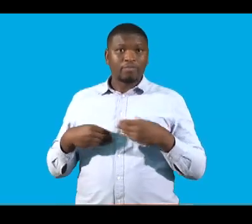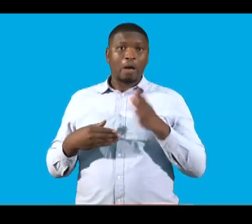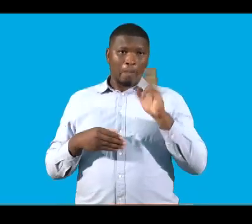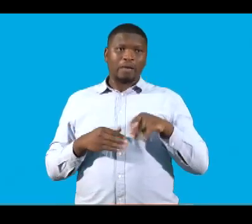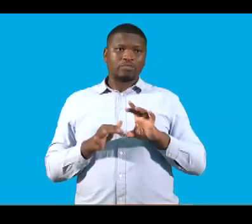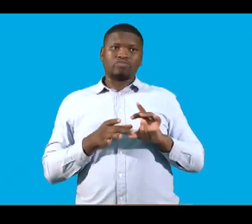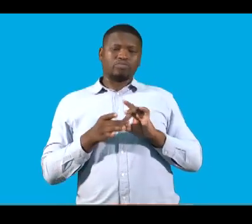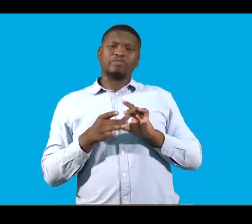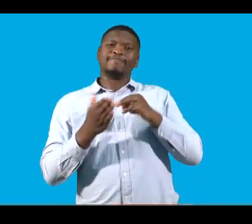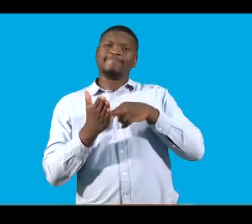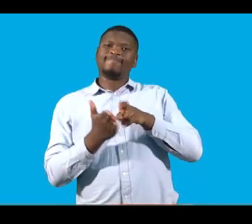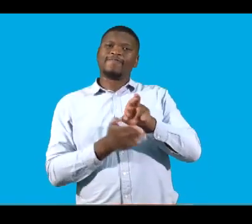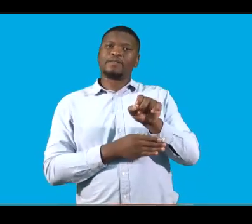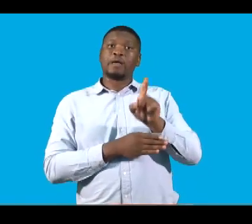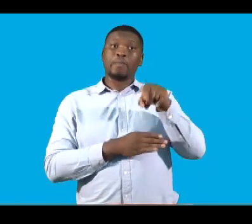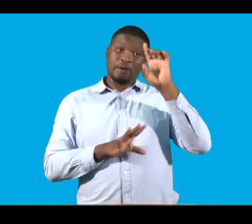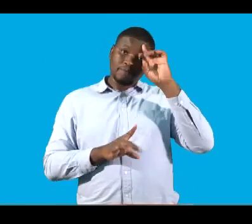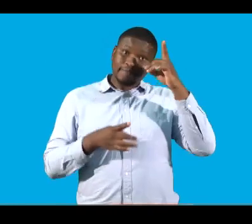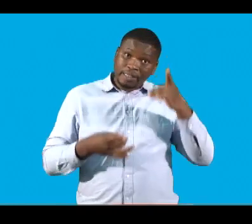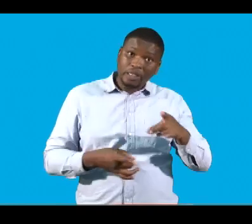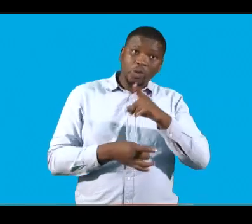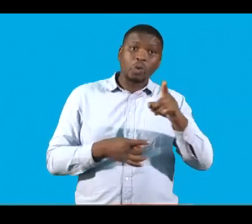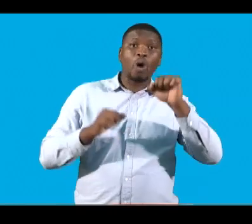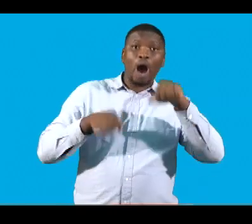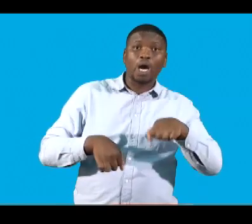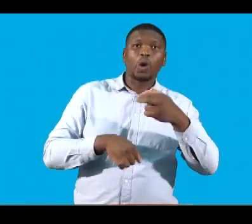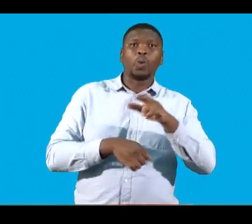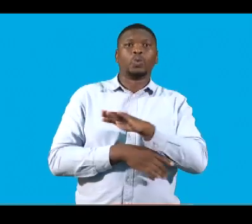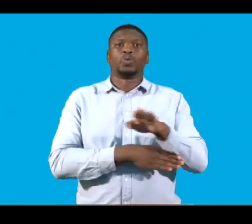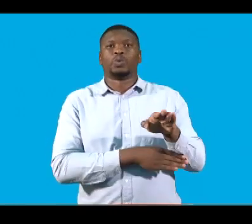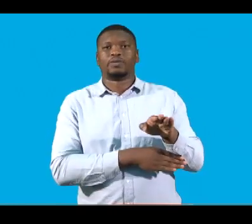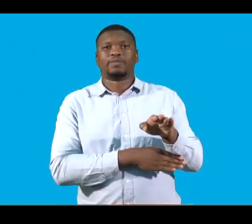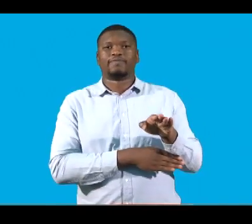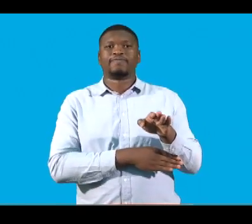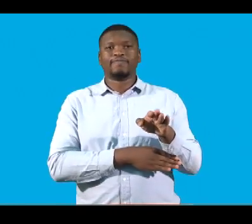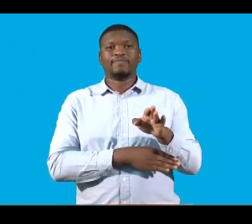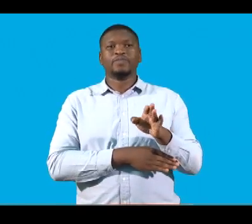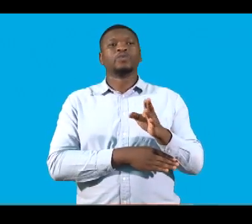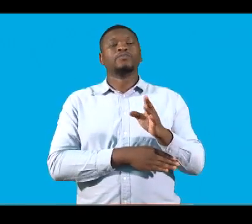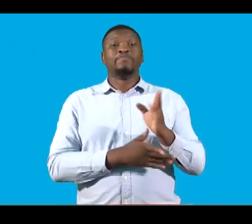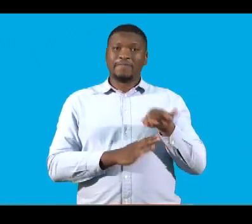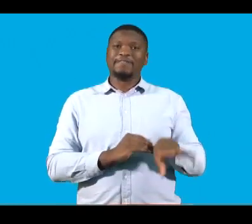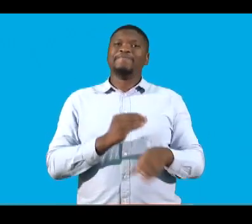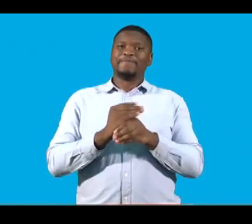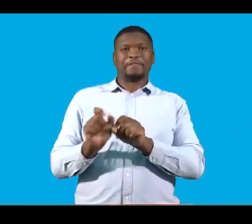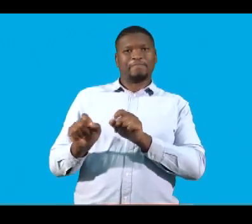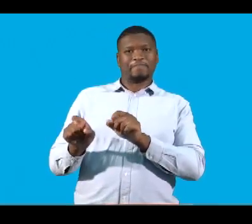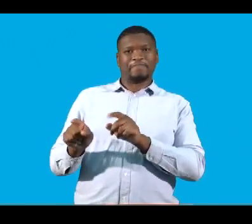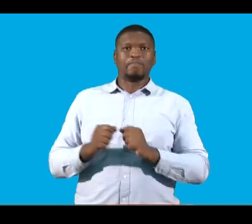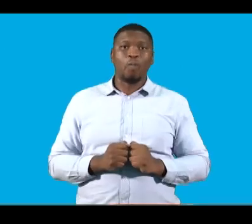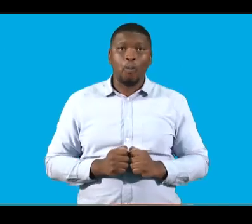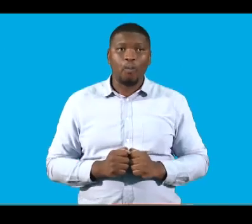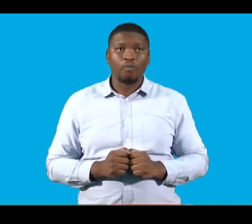your response by close reference to the text. You need to decide whether you agree with the statement and to what extent.